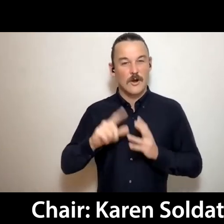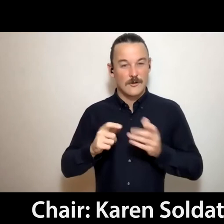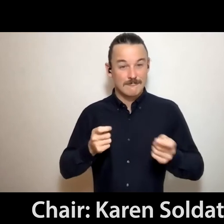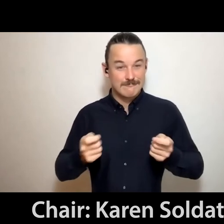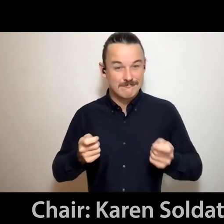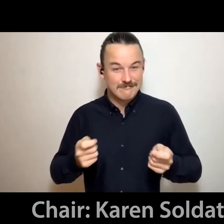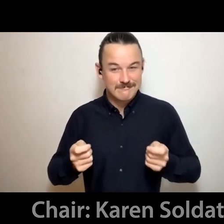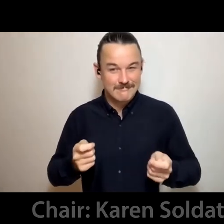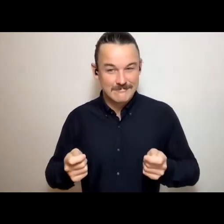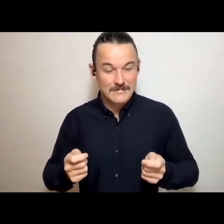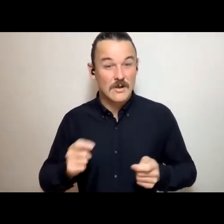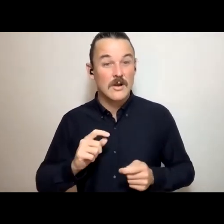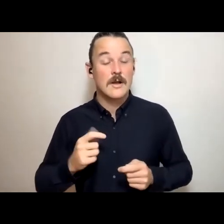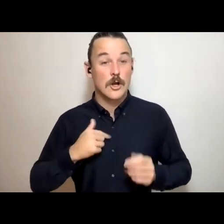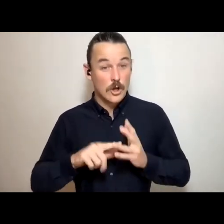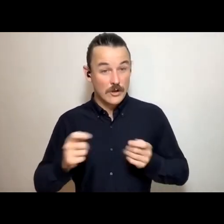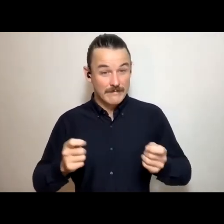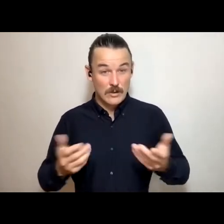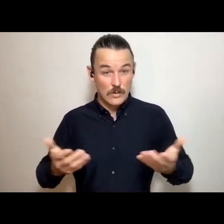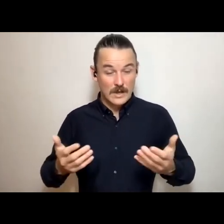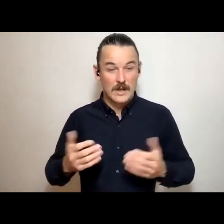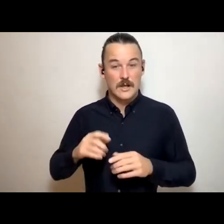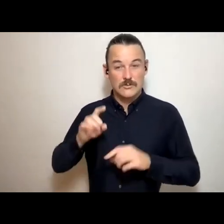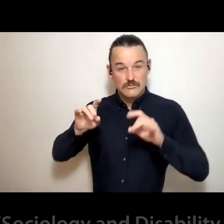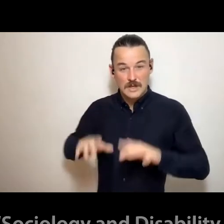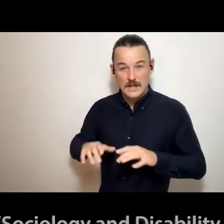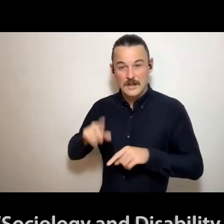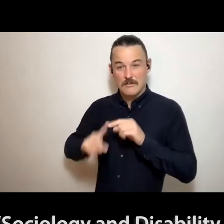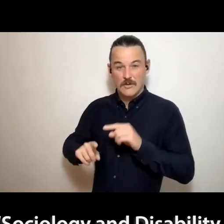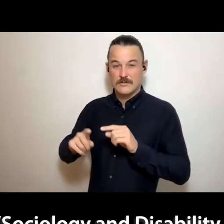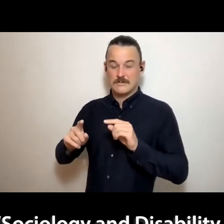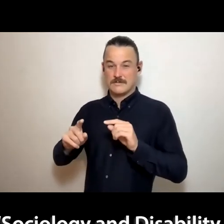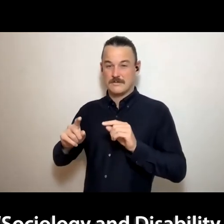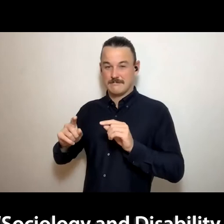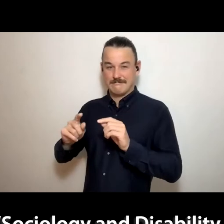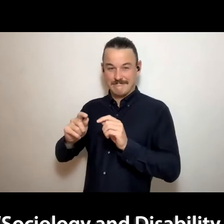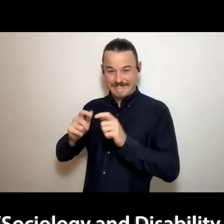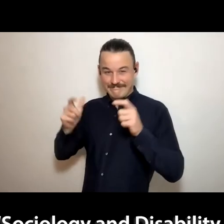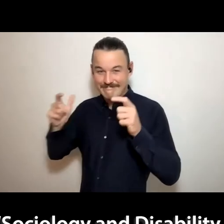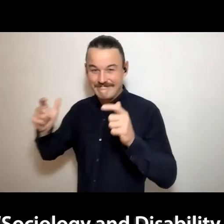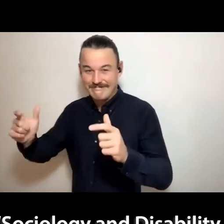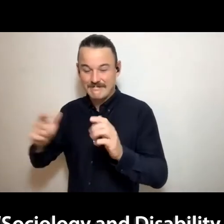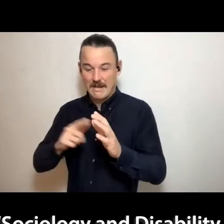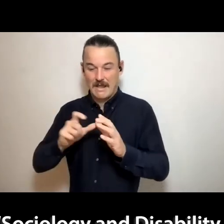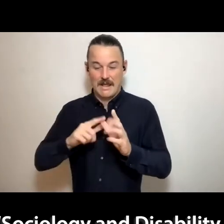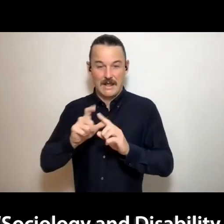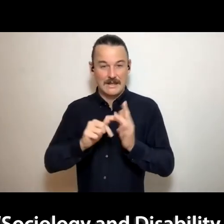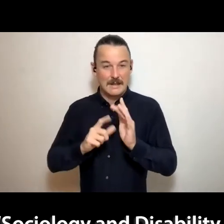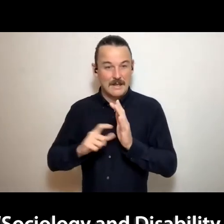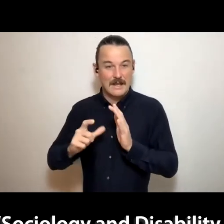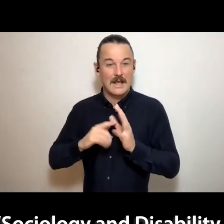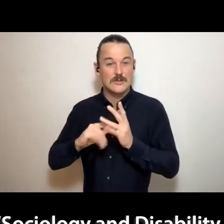academic critically engaged sociological association of disabled scholars and